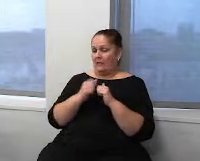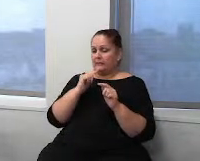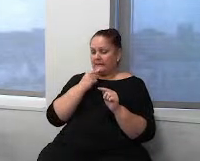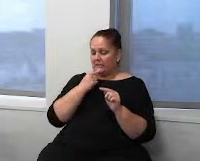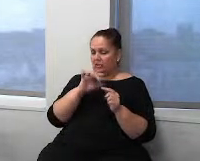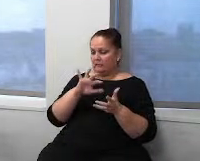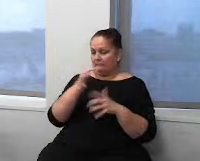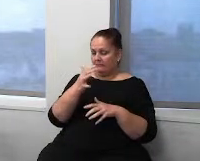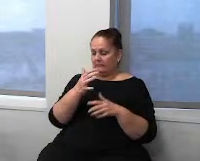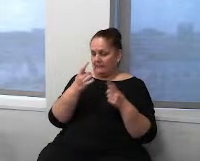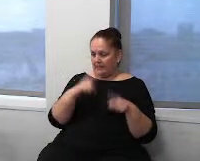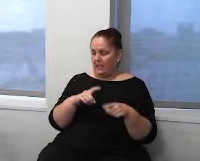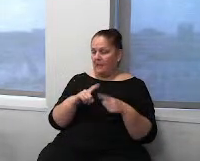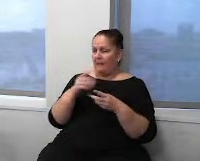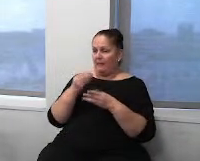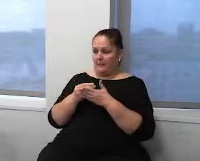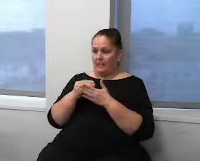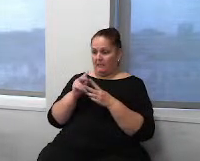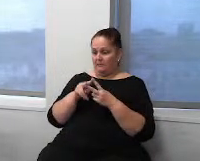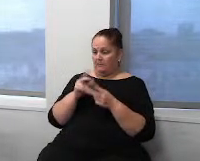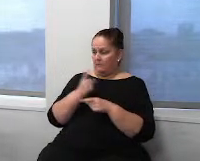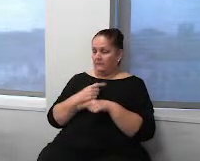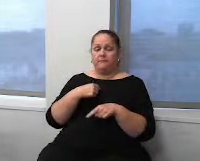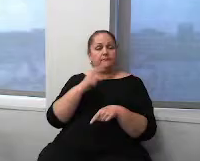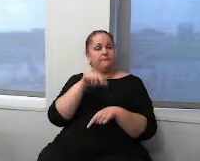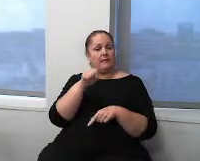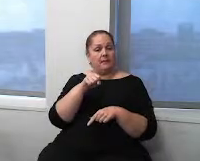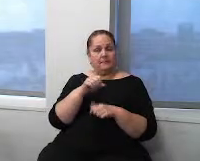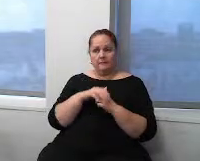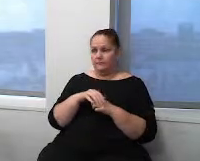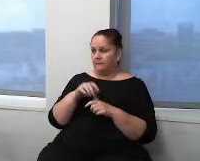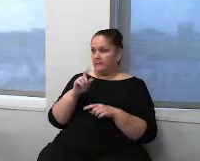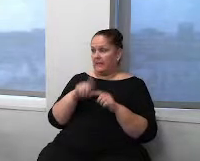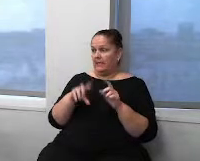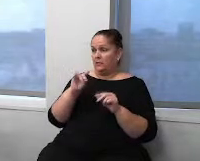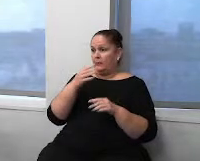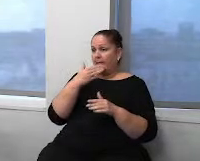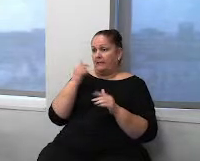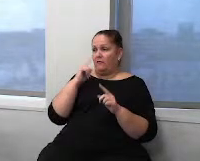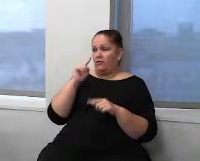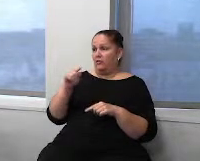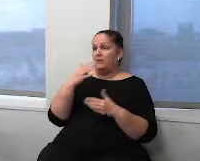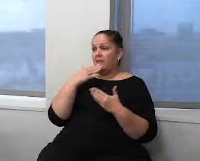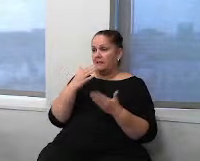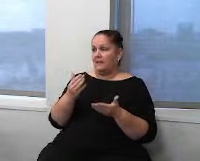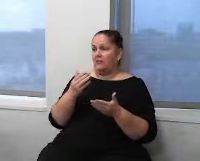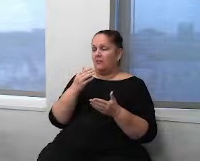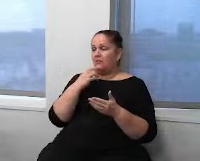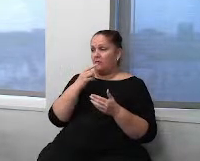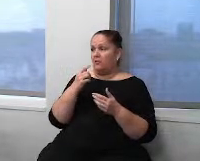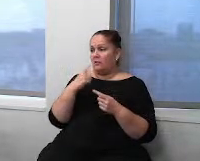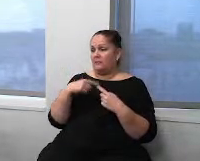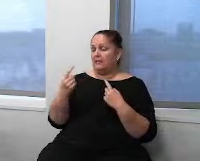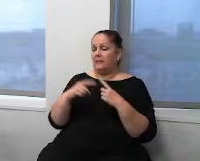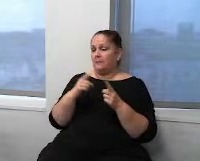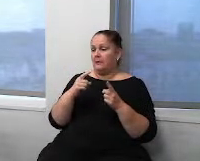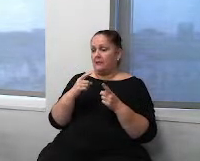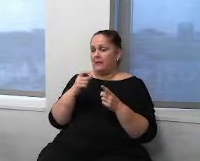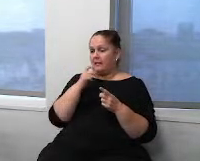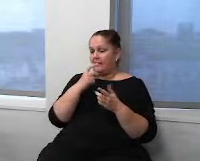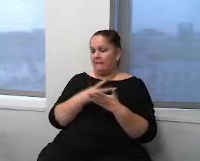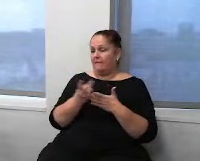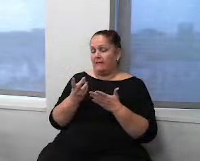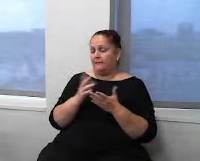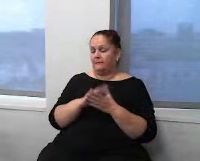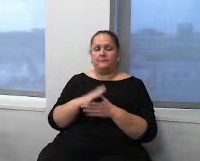depends on the stage of criticality and the stage of the flow of funds. Is that correct? Yes. I cannot do any better for you, Mr. Brady. I think you've accomplished your objective,